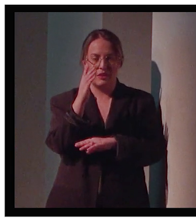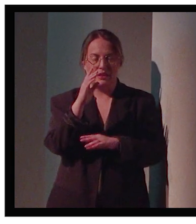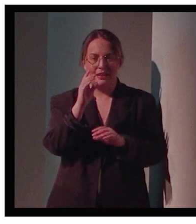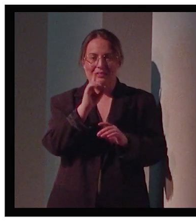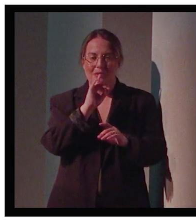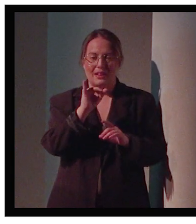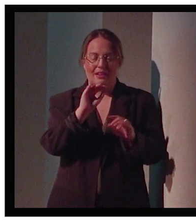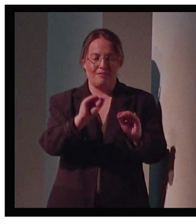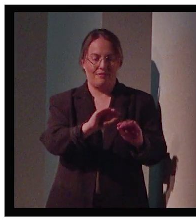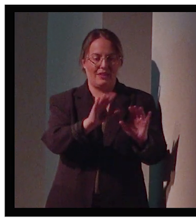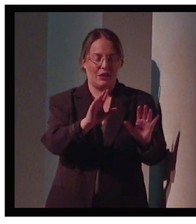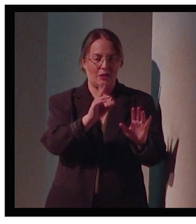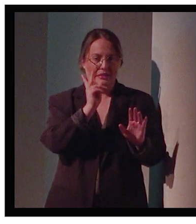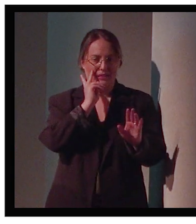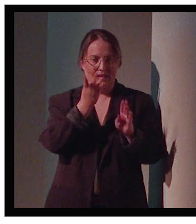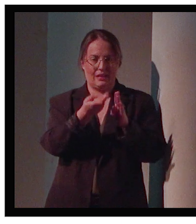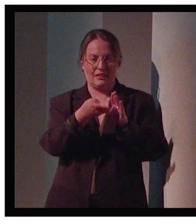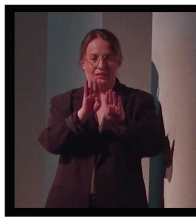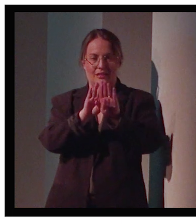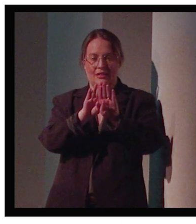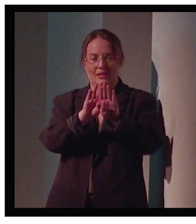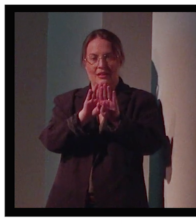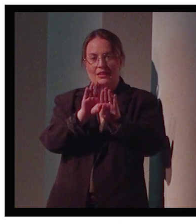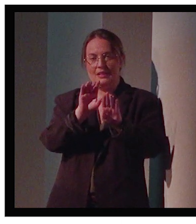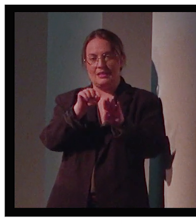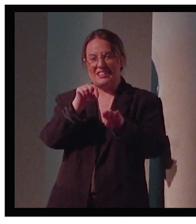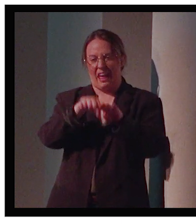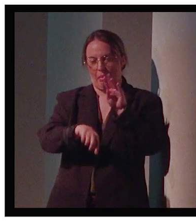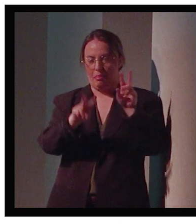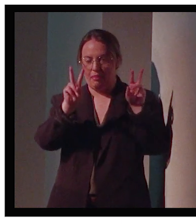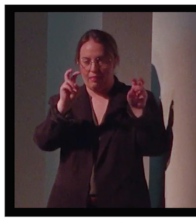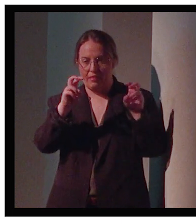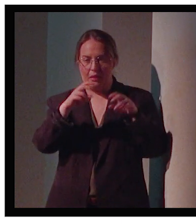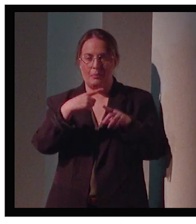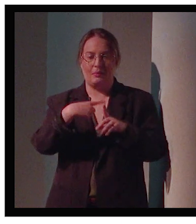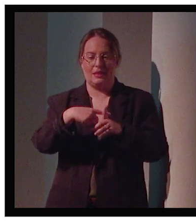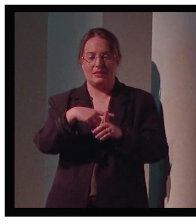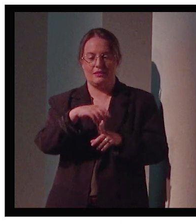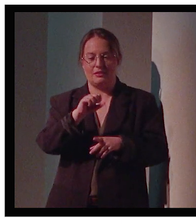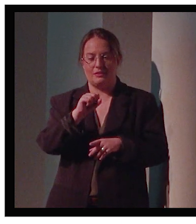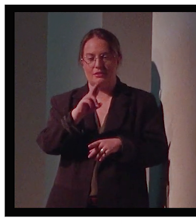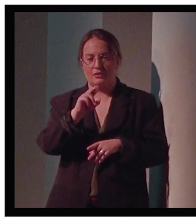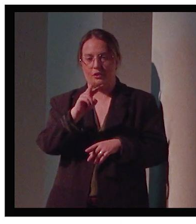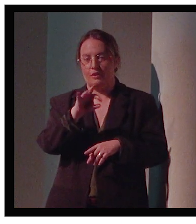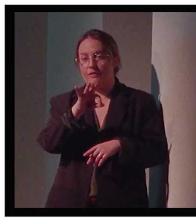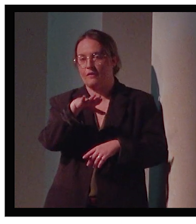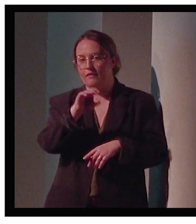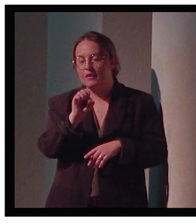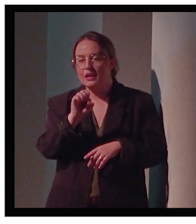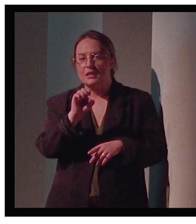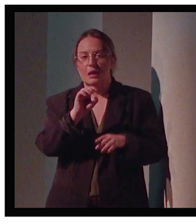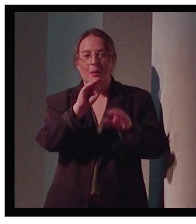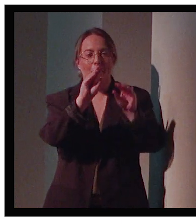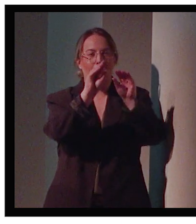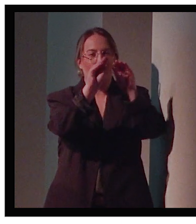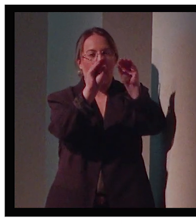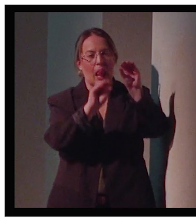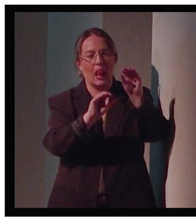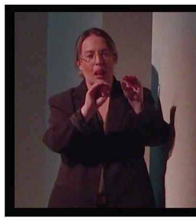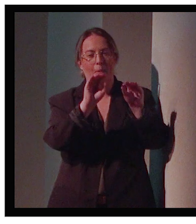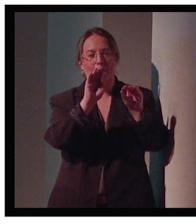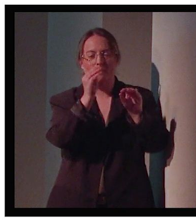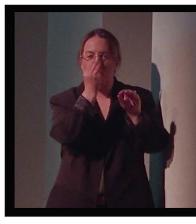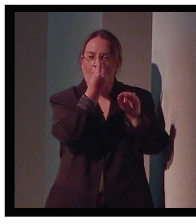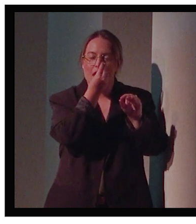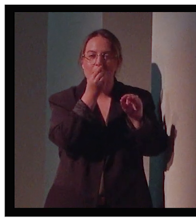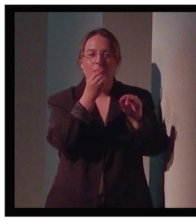oscillation between depth and surface. Blossoms are rendered with thick touches of pink, white, and green. Strokes